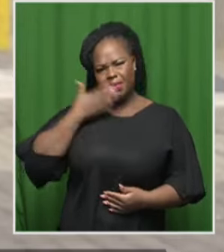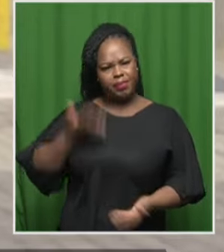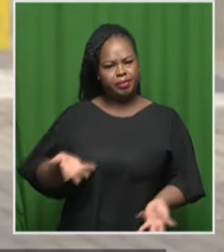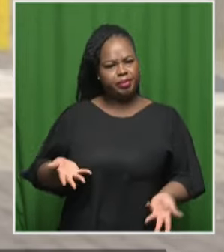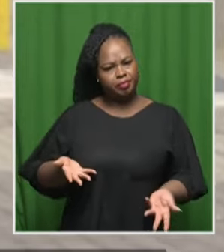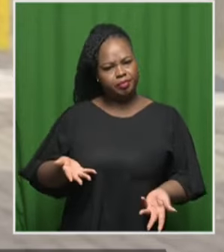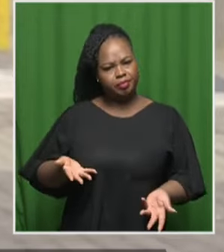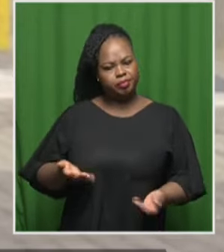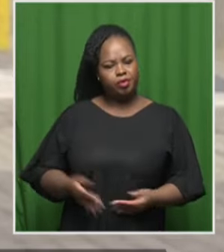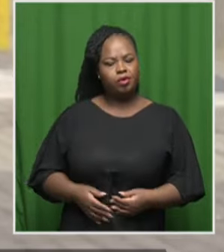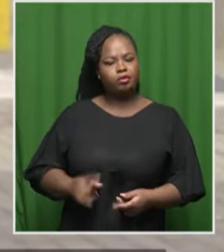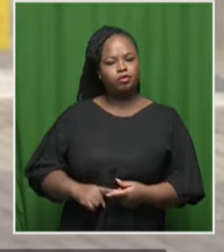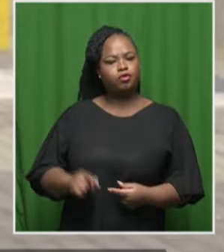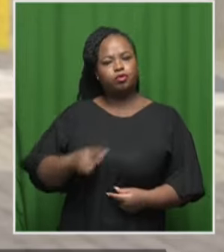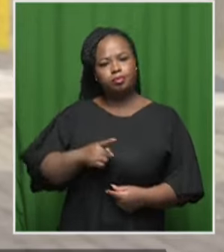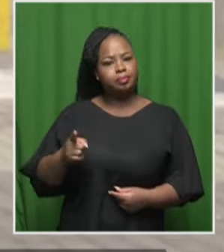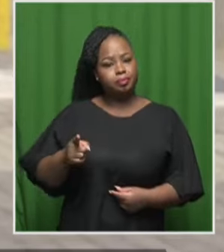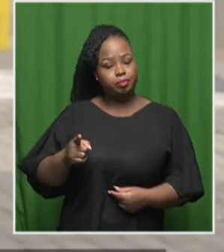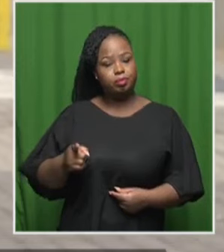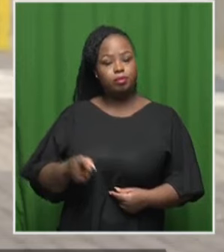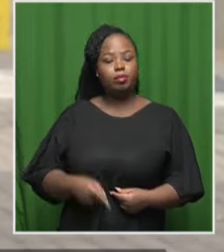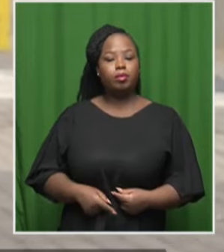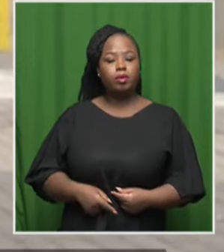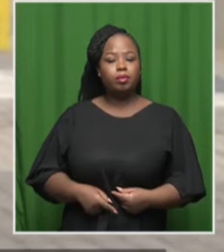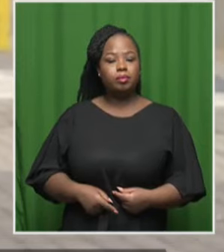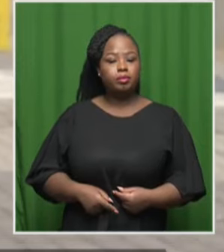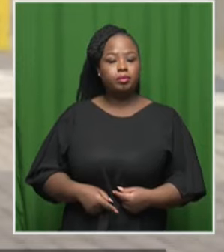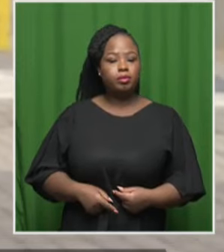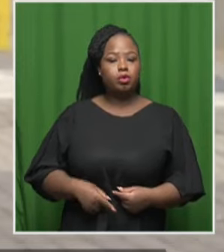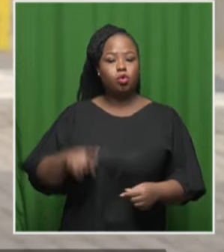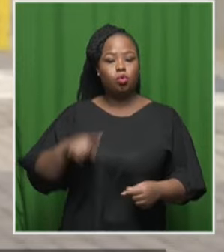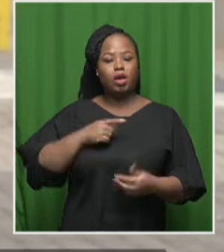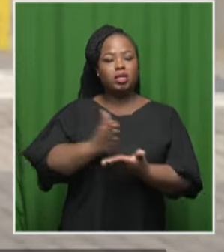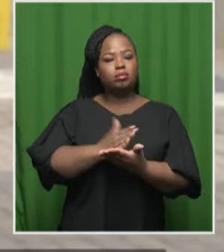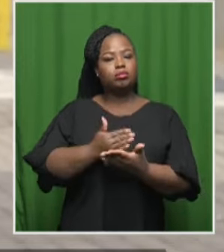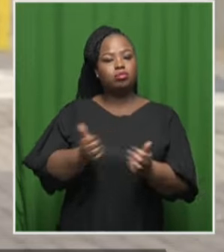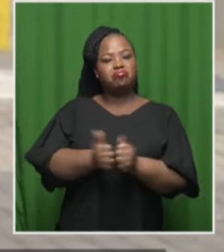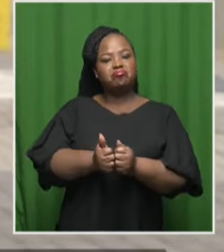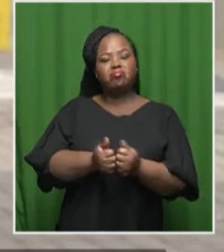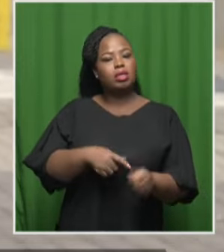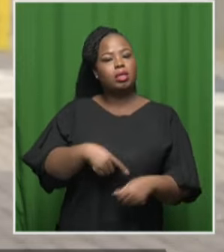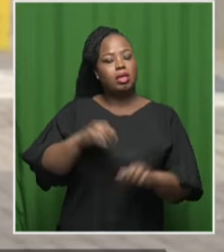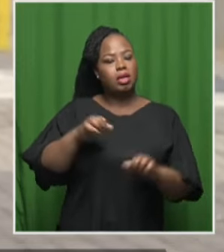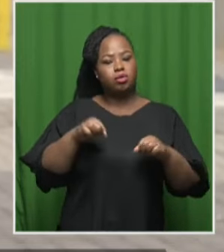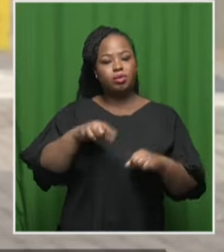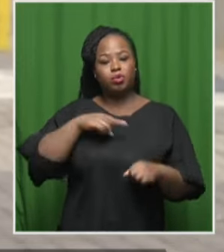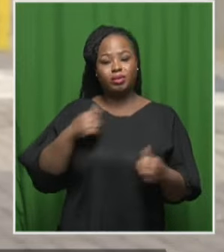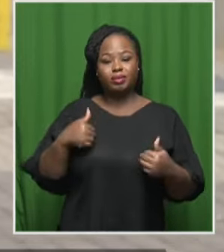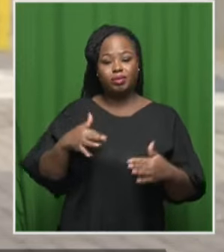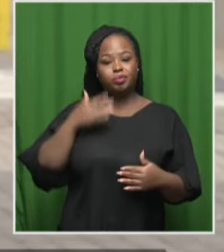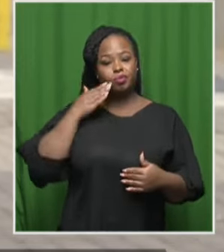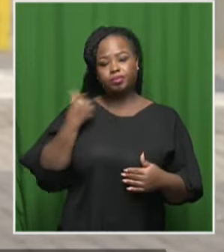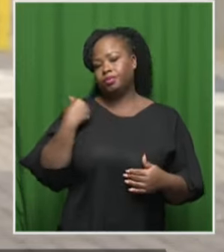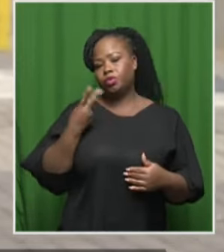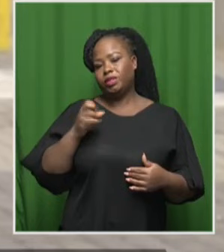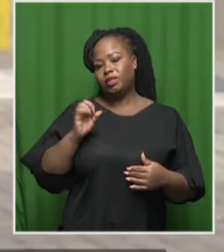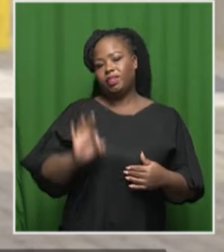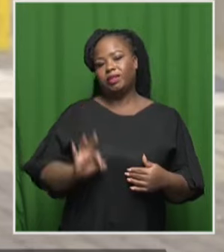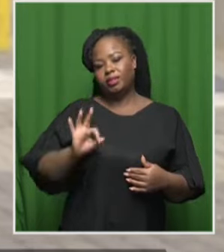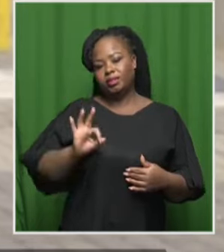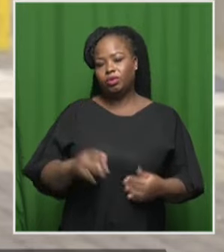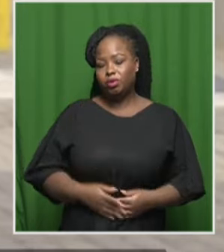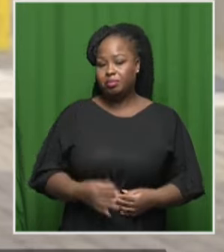any dividends from the shareholding joint venture that they had an agreement that started in 2013. So it's